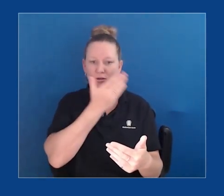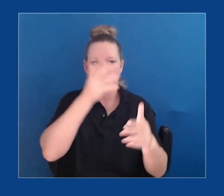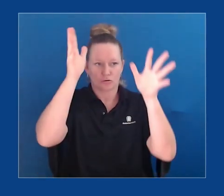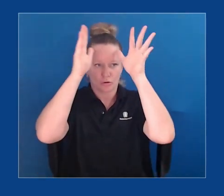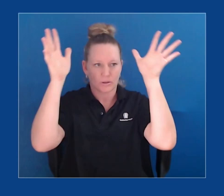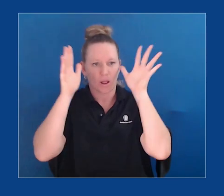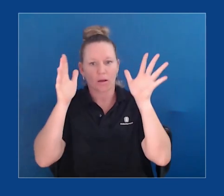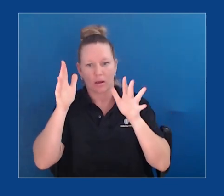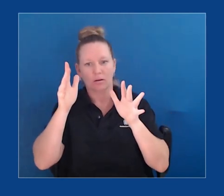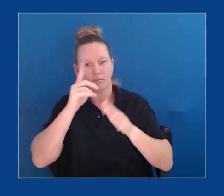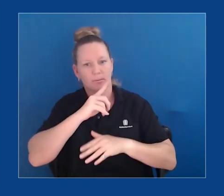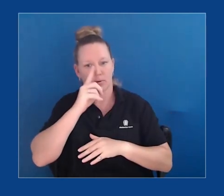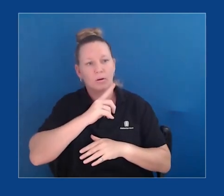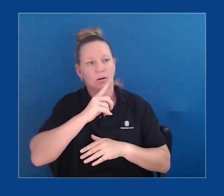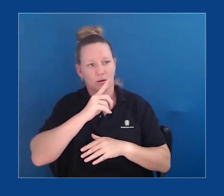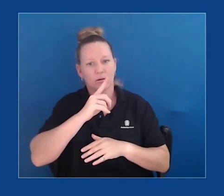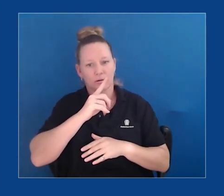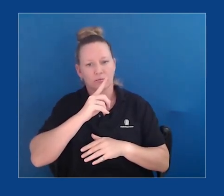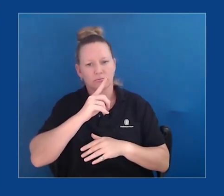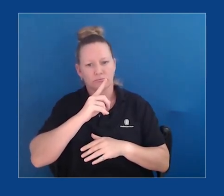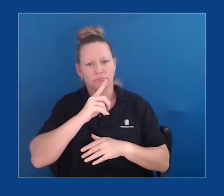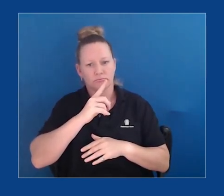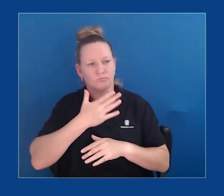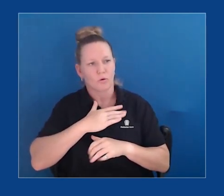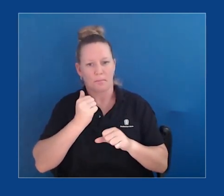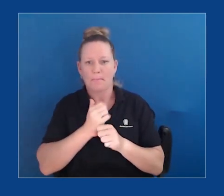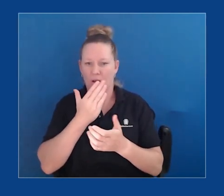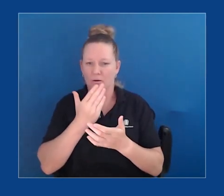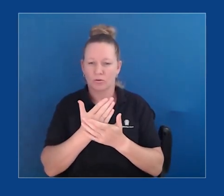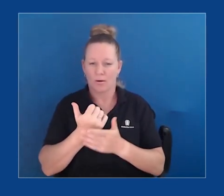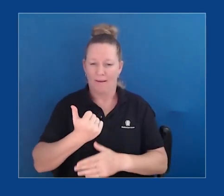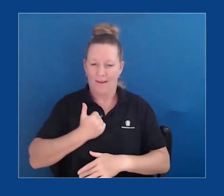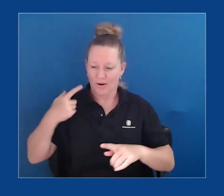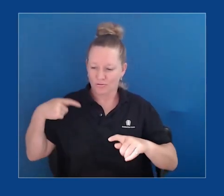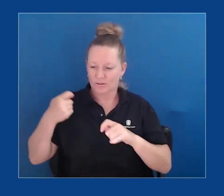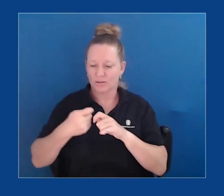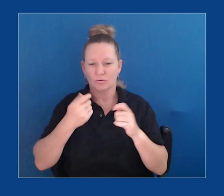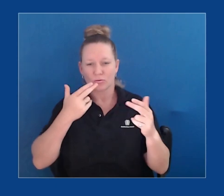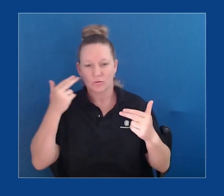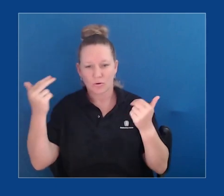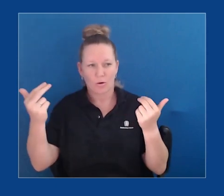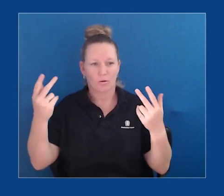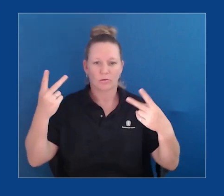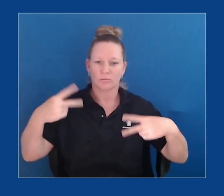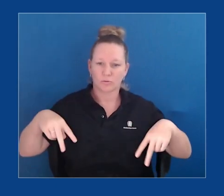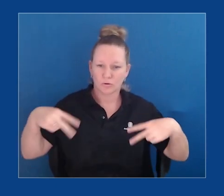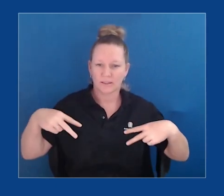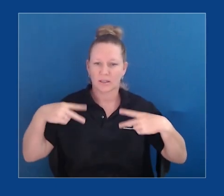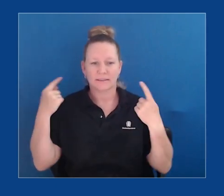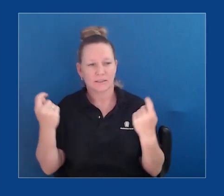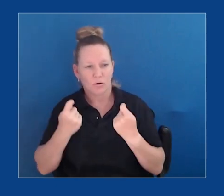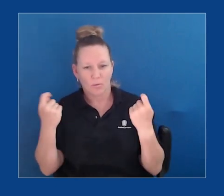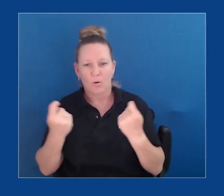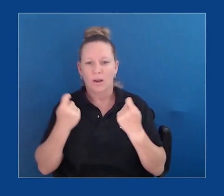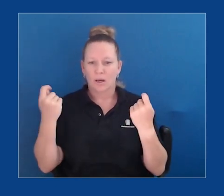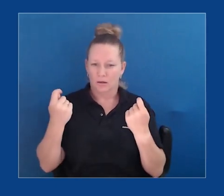make sure that our traditions of songs, performance, dance, and our rituals are being recorded for